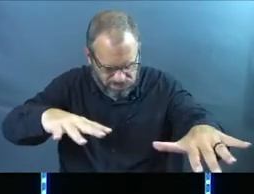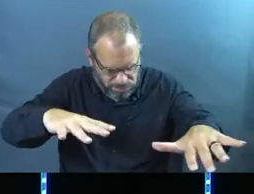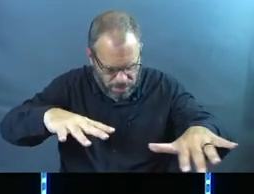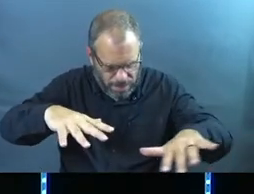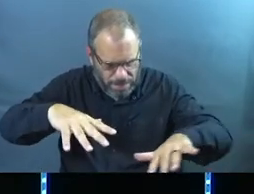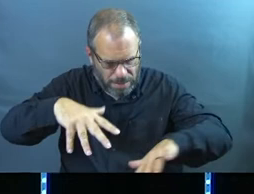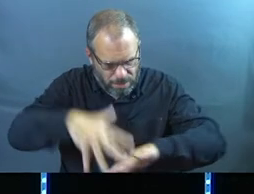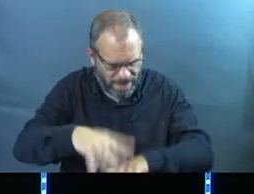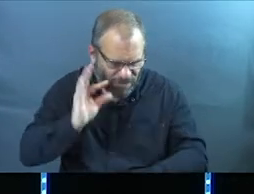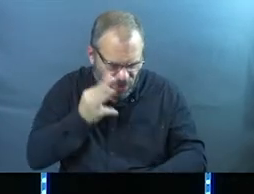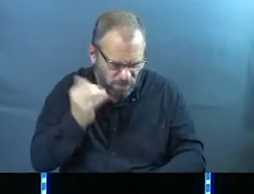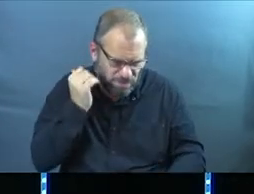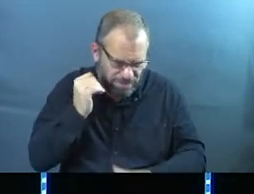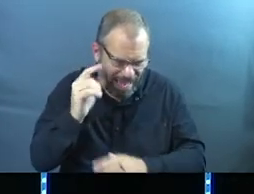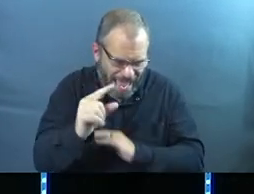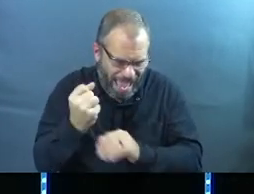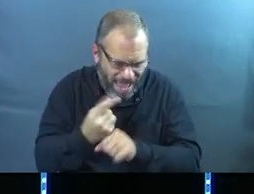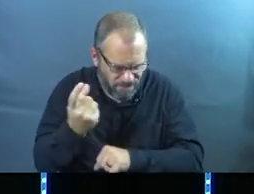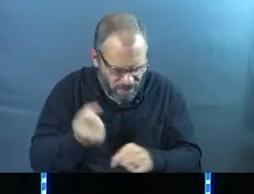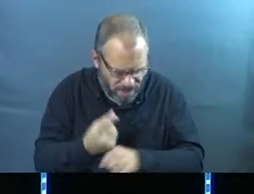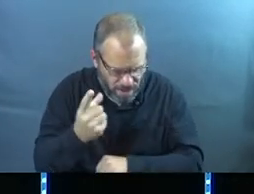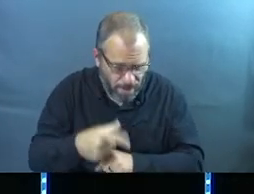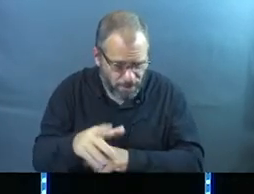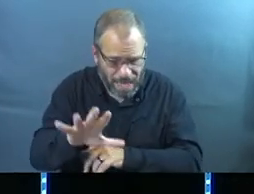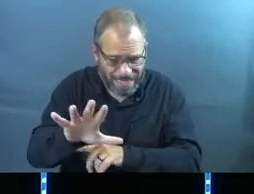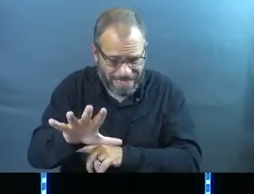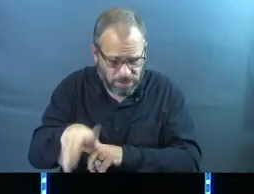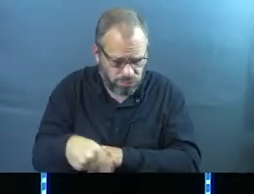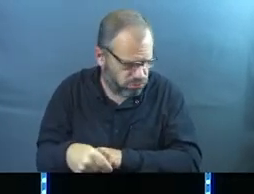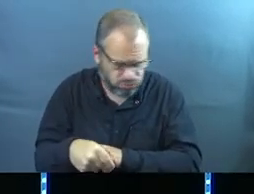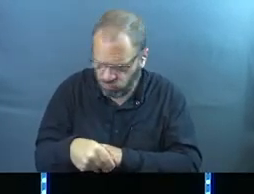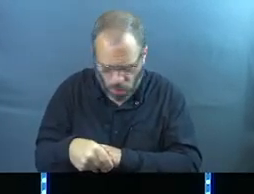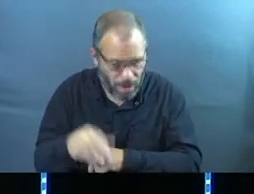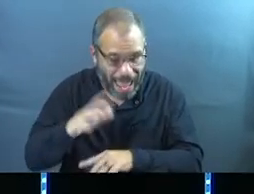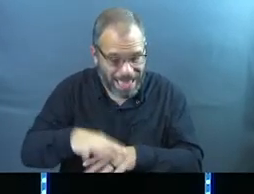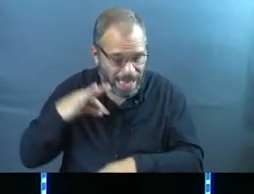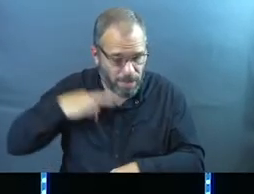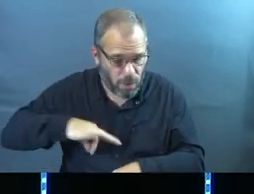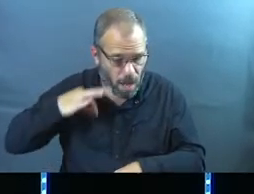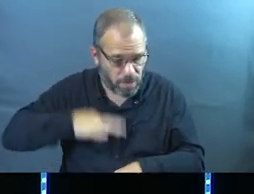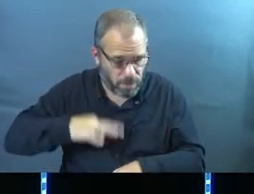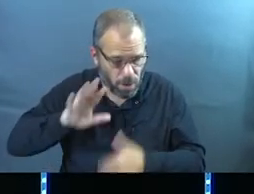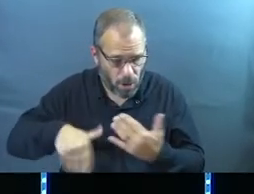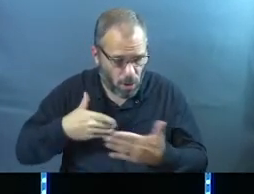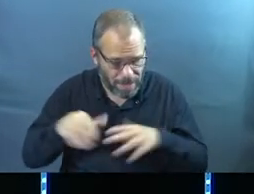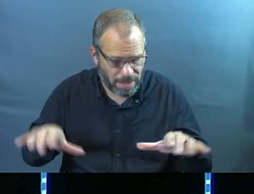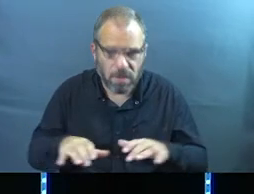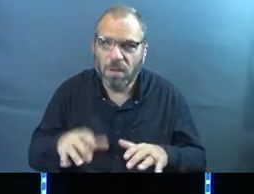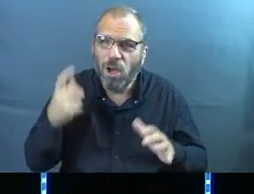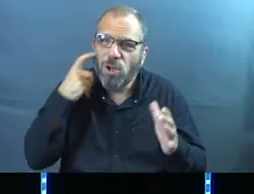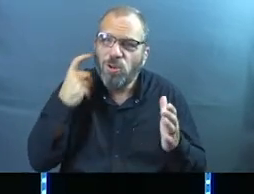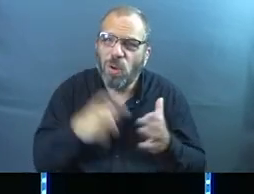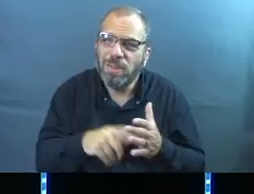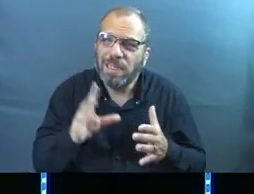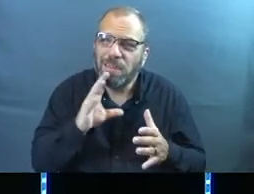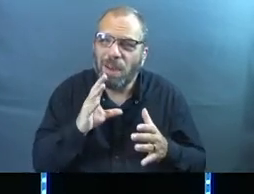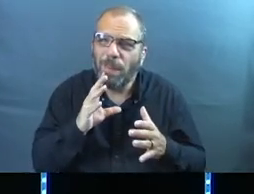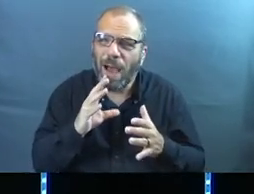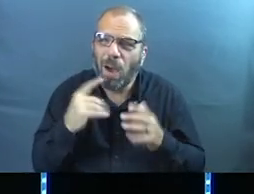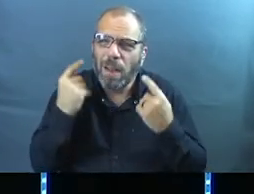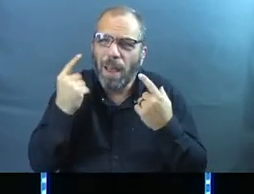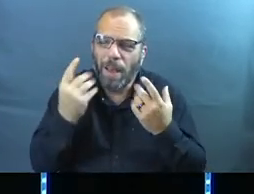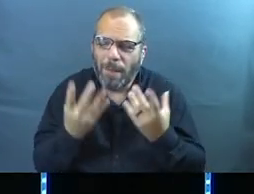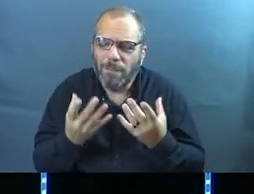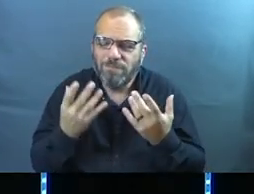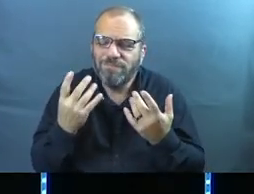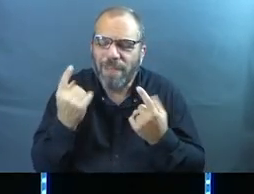riverbank, bearing fruit each season. Their leaves never wither, and they prosper in all that they do. Notice how he talks about